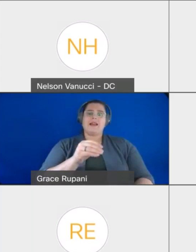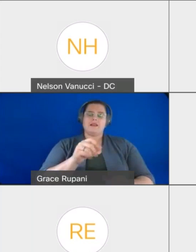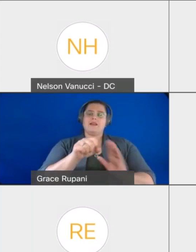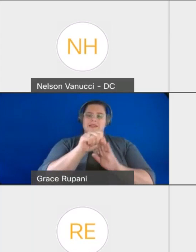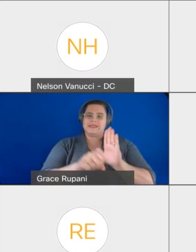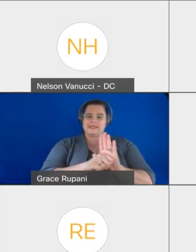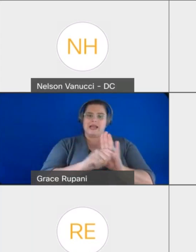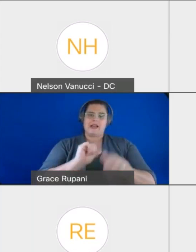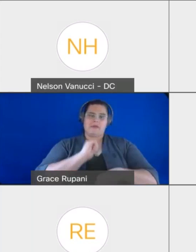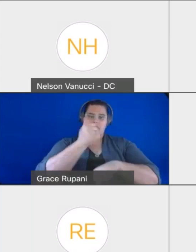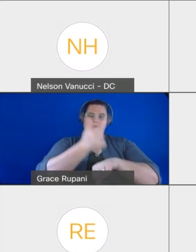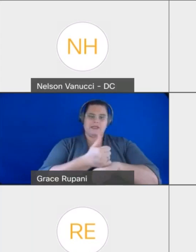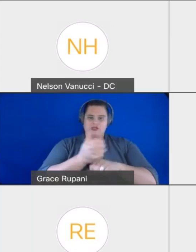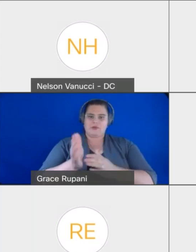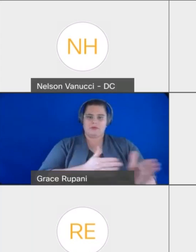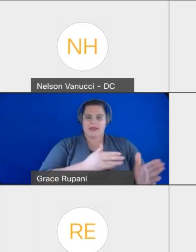state.